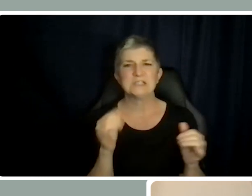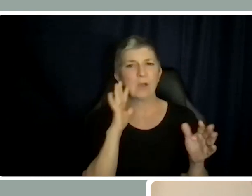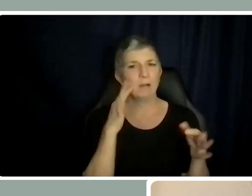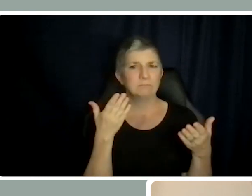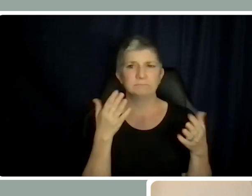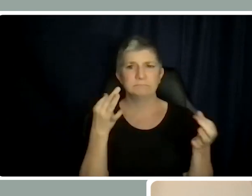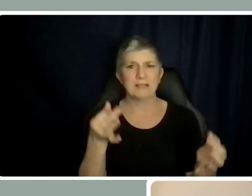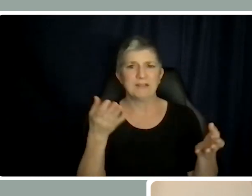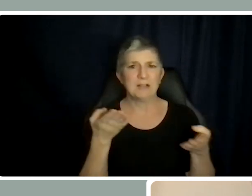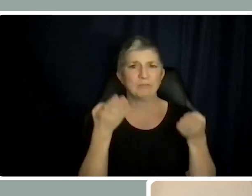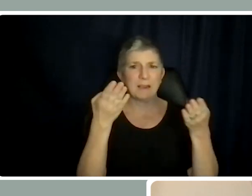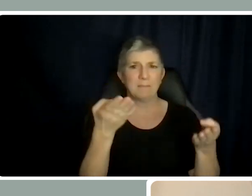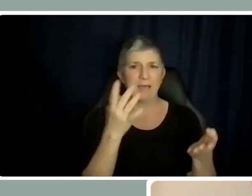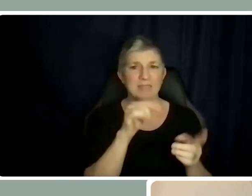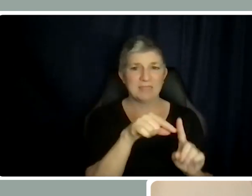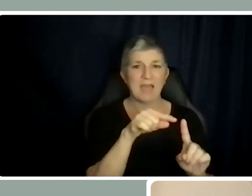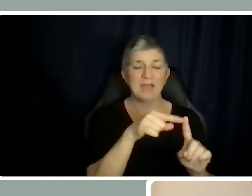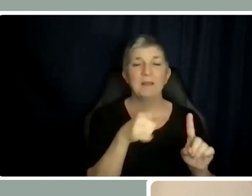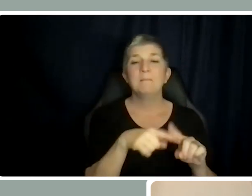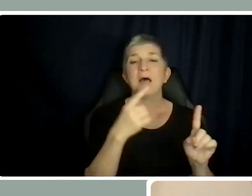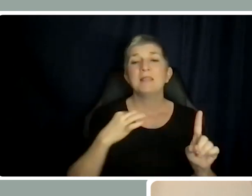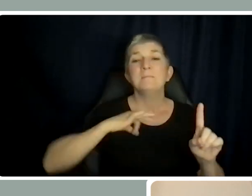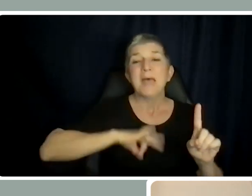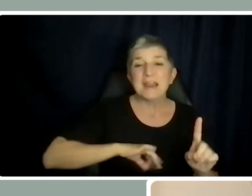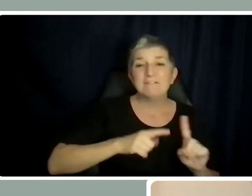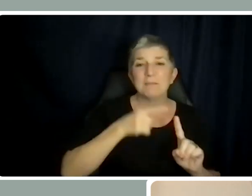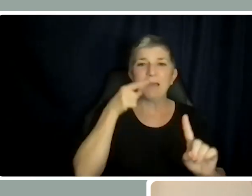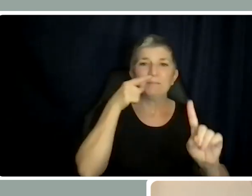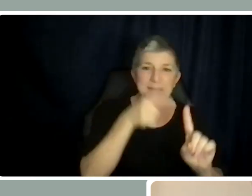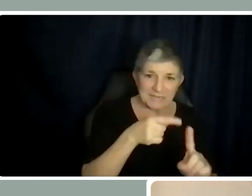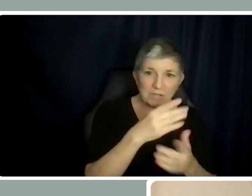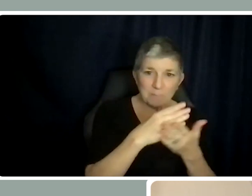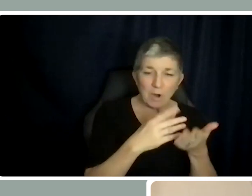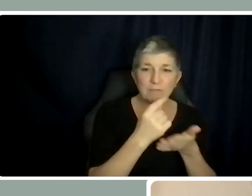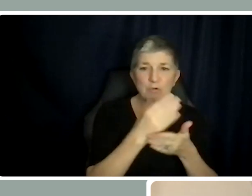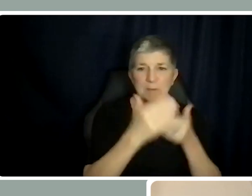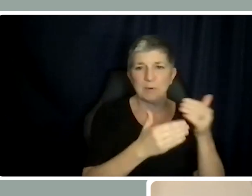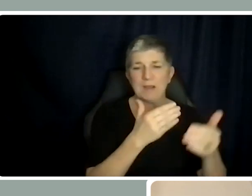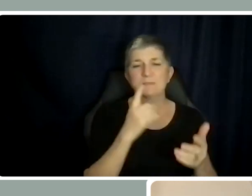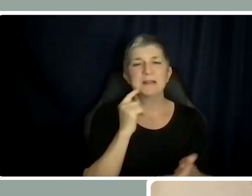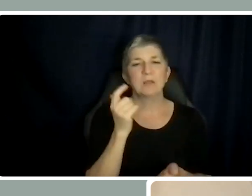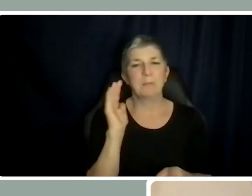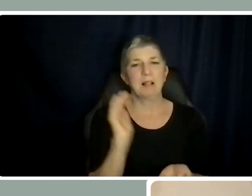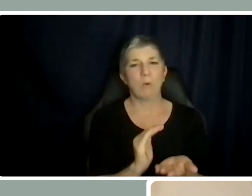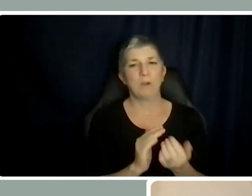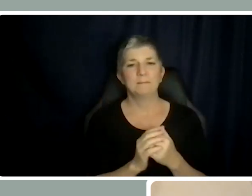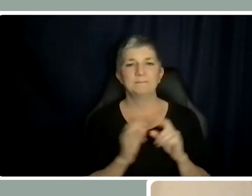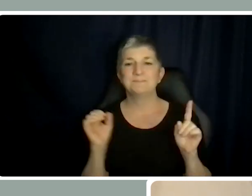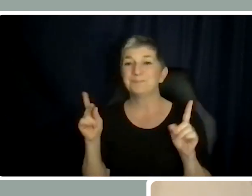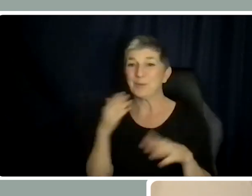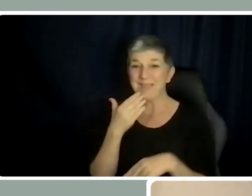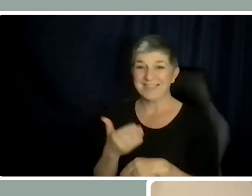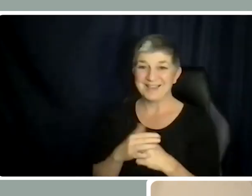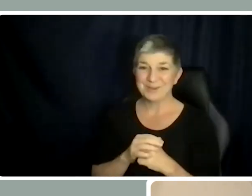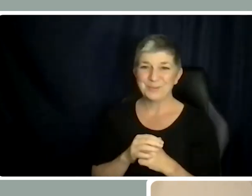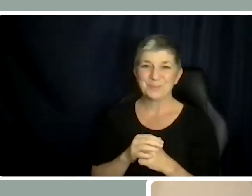it. But yes, the benefit from that particular component of the treatment regimen is a little bit lower. Great. Okay. Thank